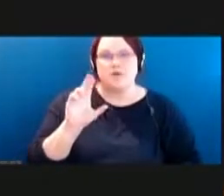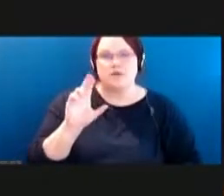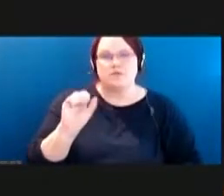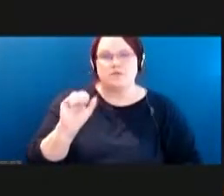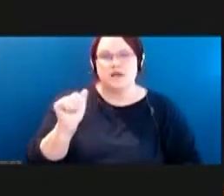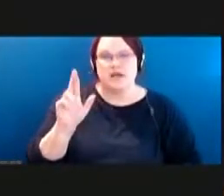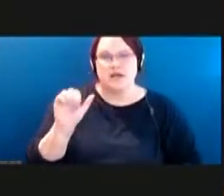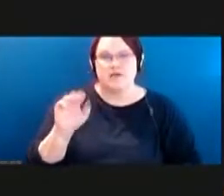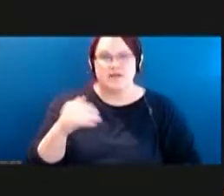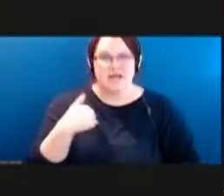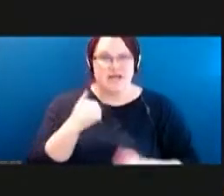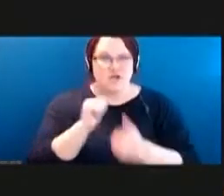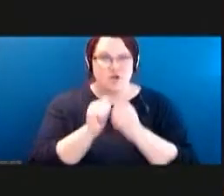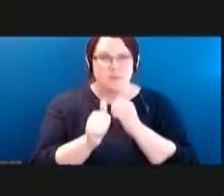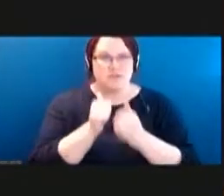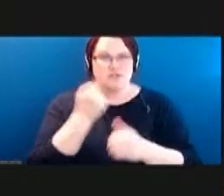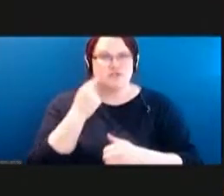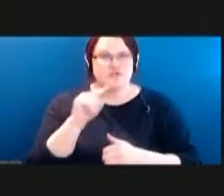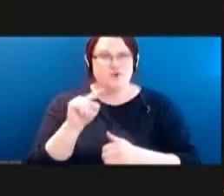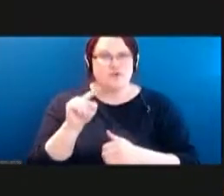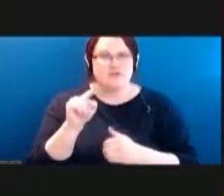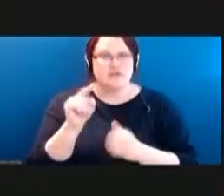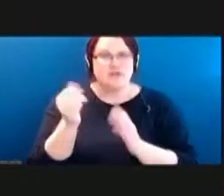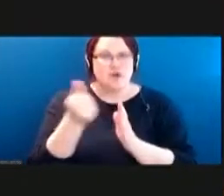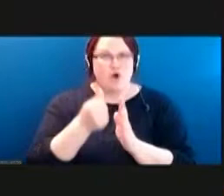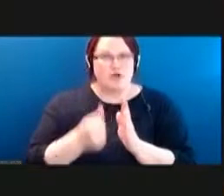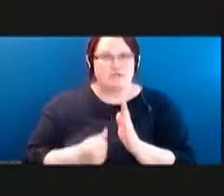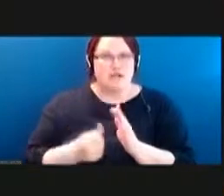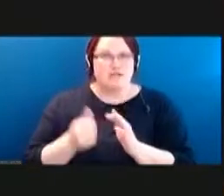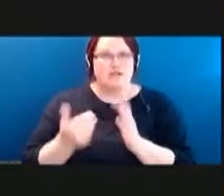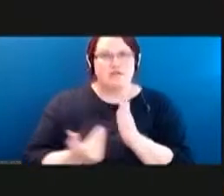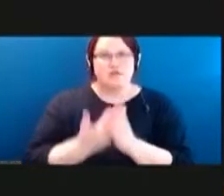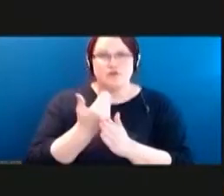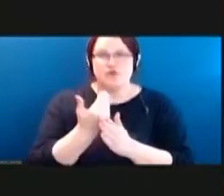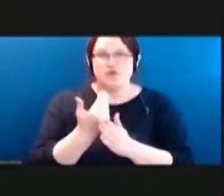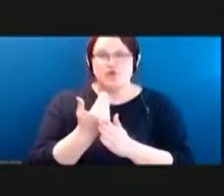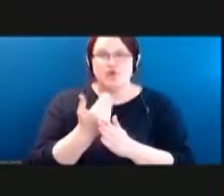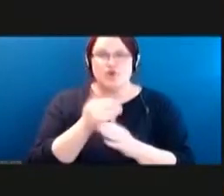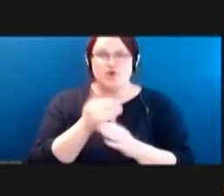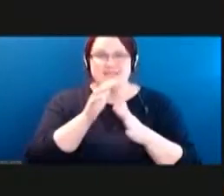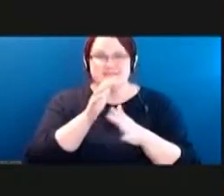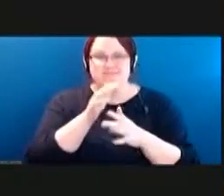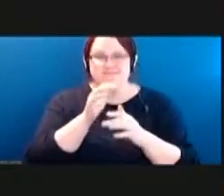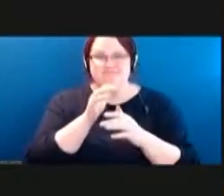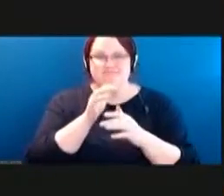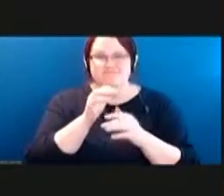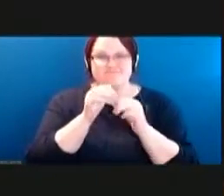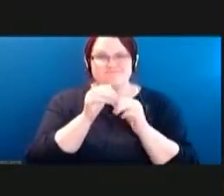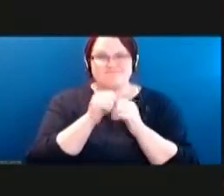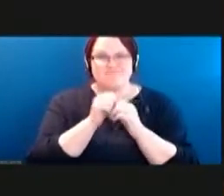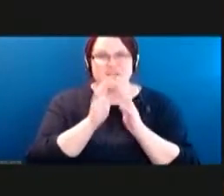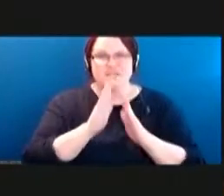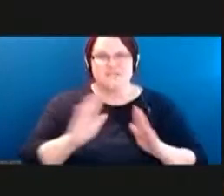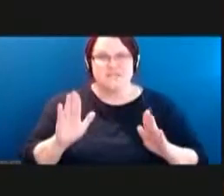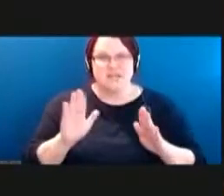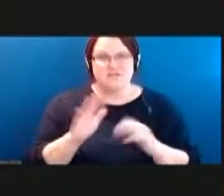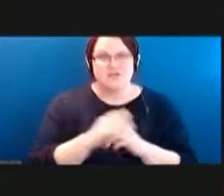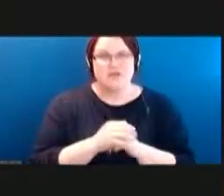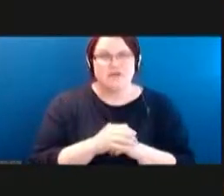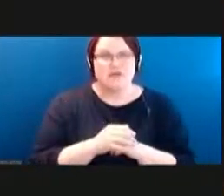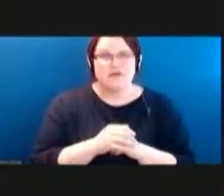the architect of its new sanctuary. The committee invited 6 architecture firms to submit designs for which they were